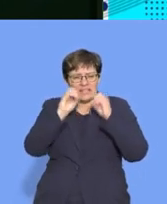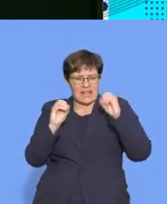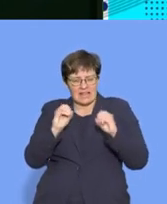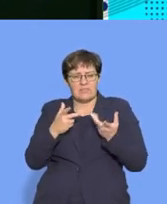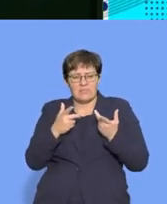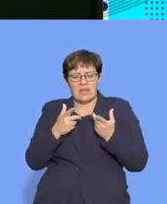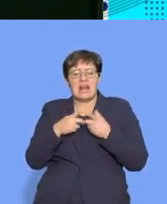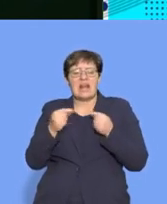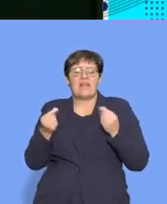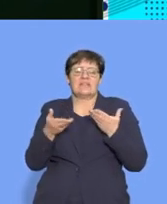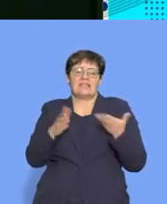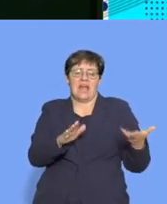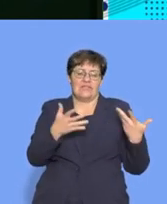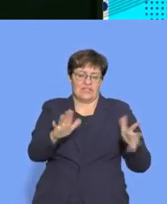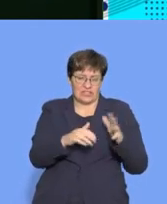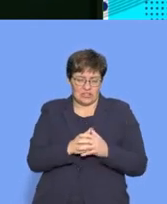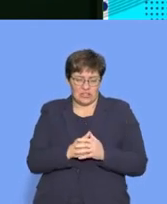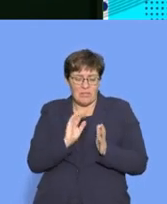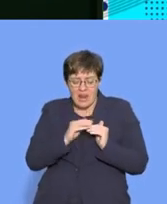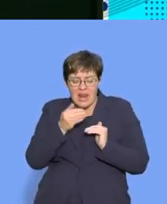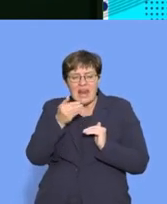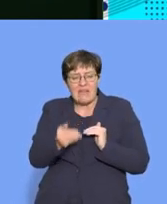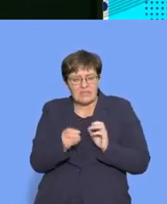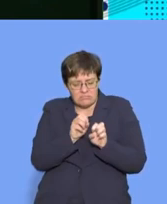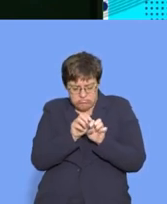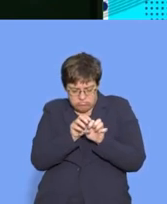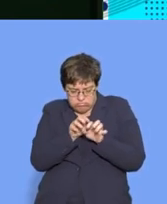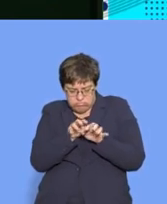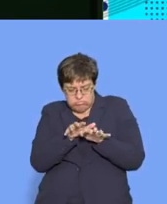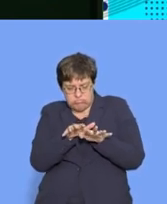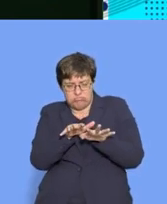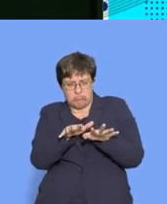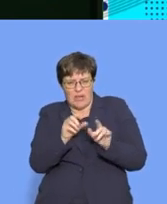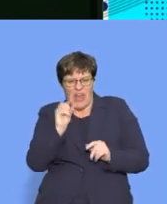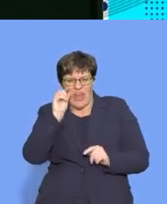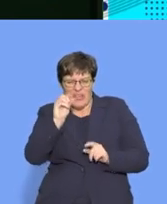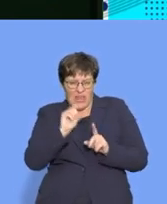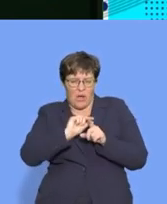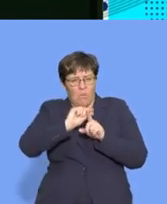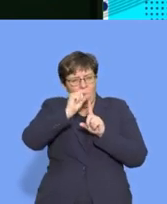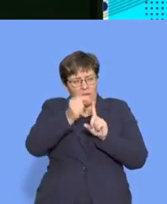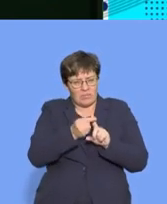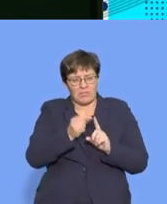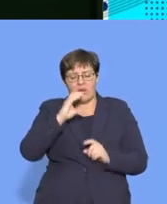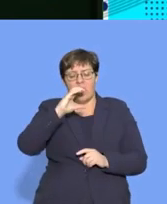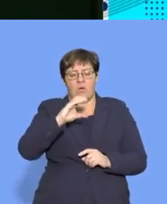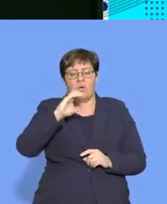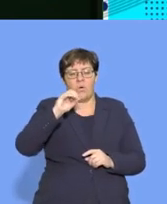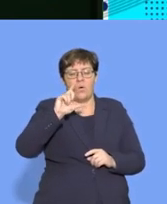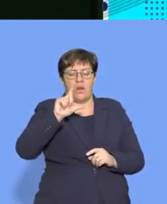have died, and the only things that remain are those with extremely thick walls, in other words,